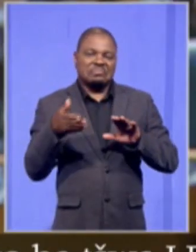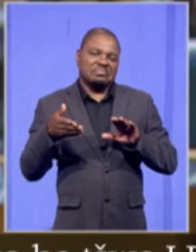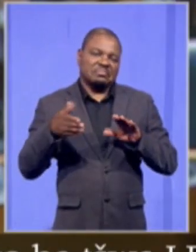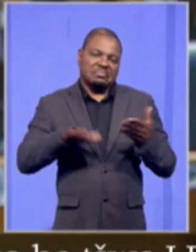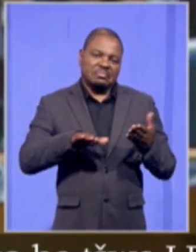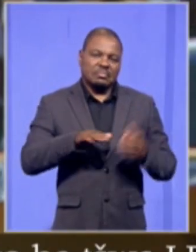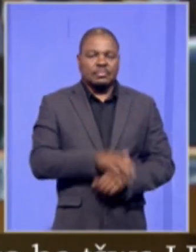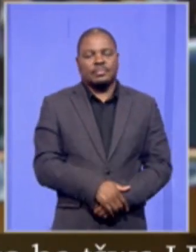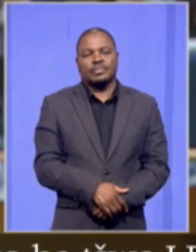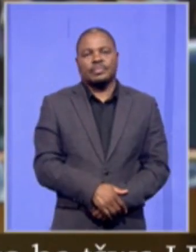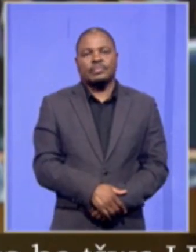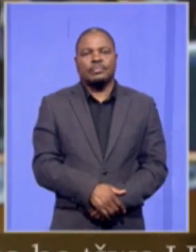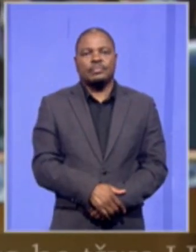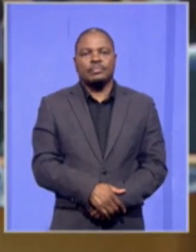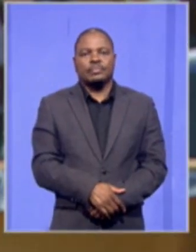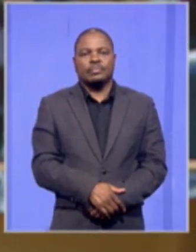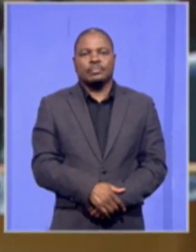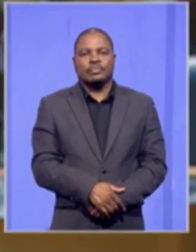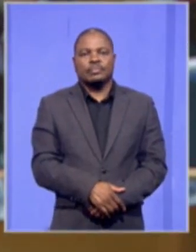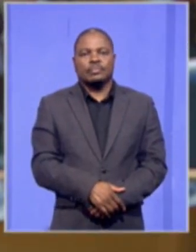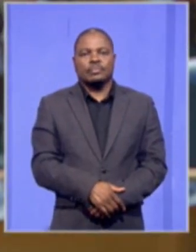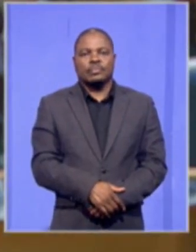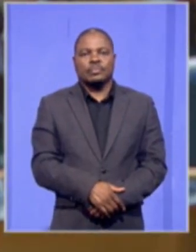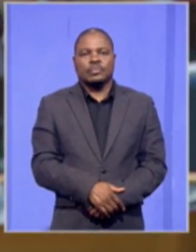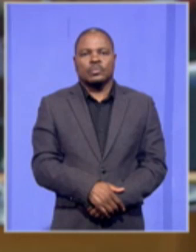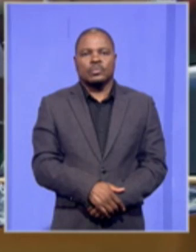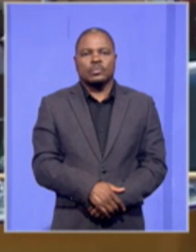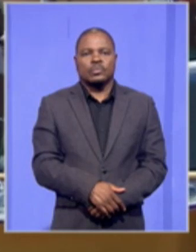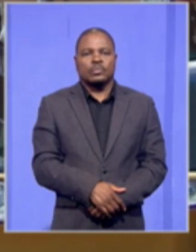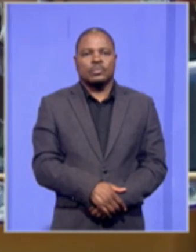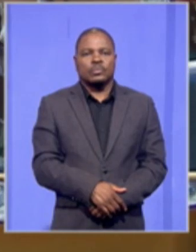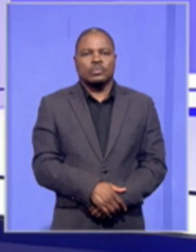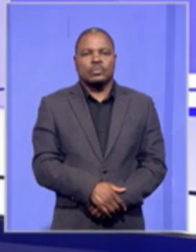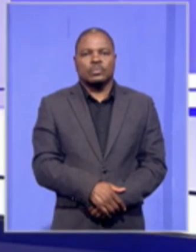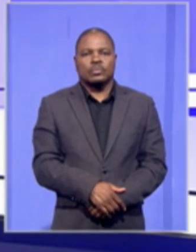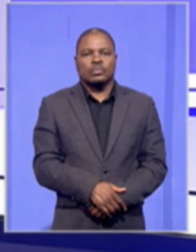wa dikgang tsa SABC mašišimale kwa ntle ga Phalaborwa.